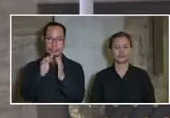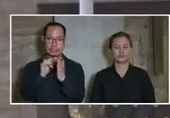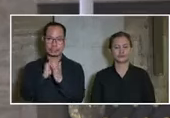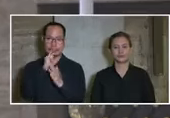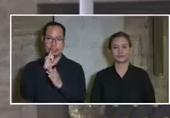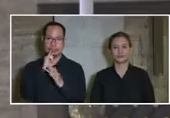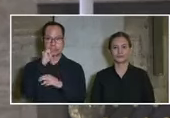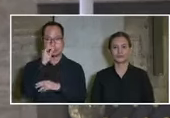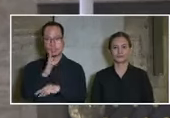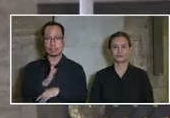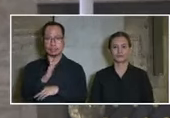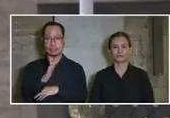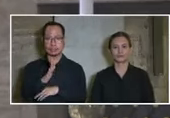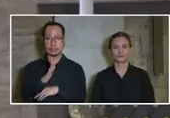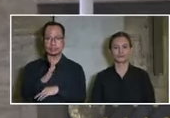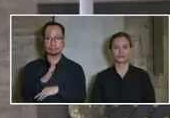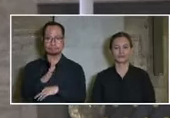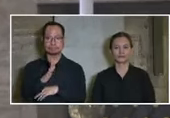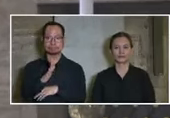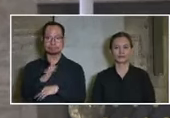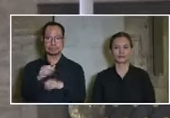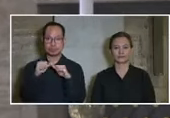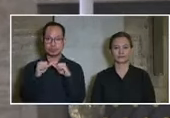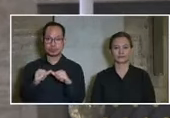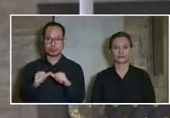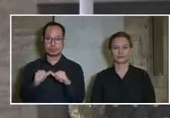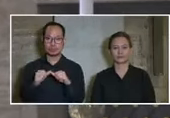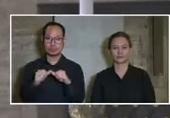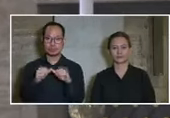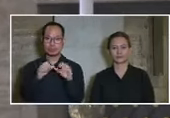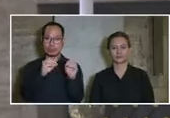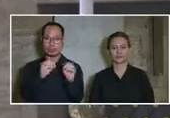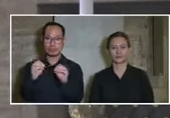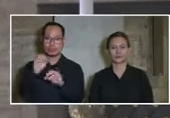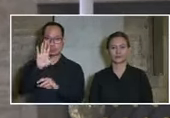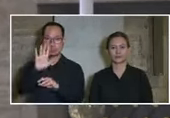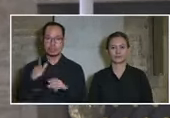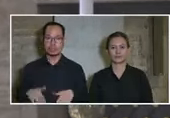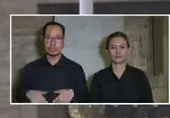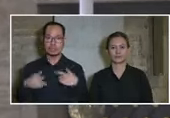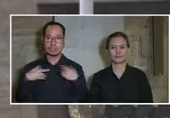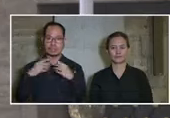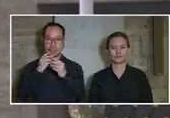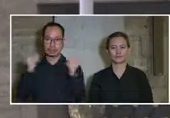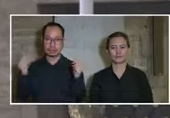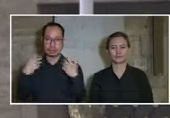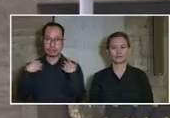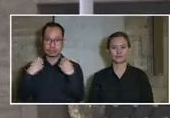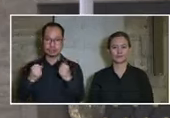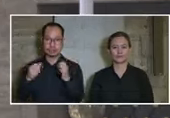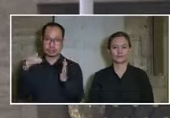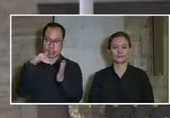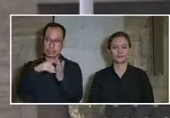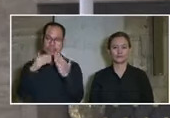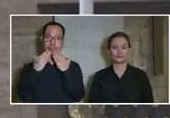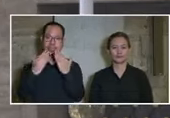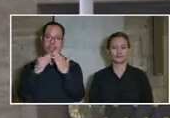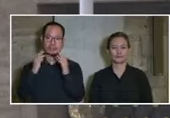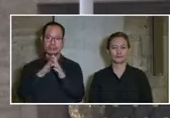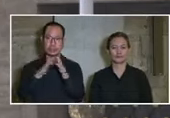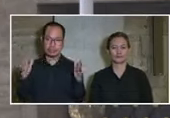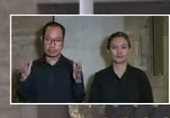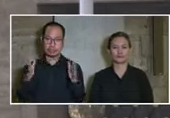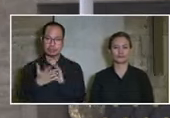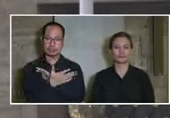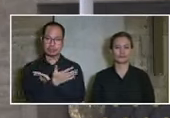God may continue to put order in our lives, heal us, and strengthen us. Muli po, maraming salamat po